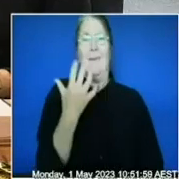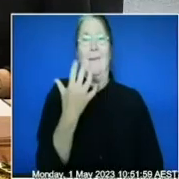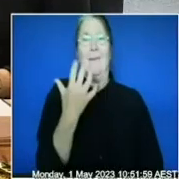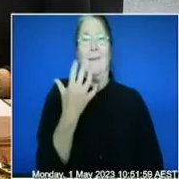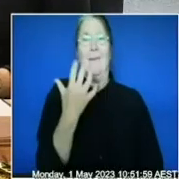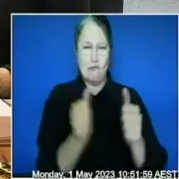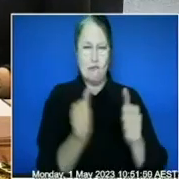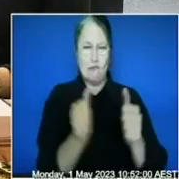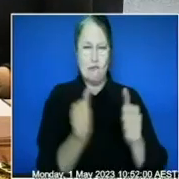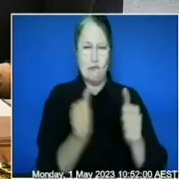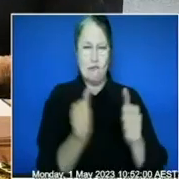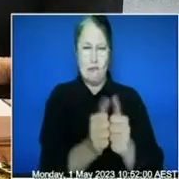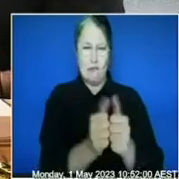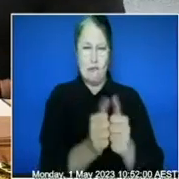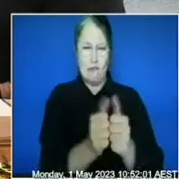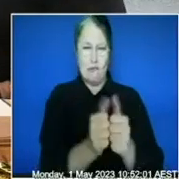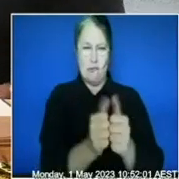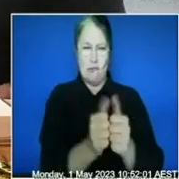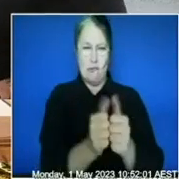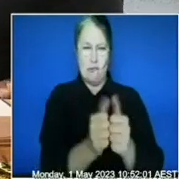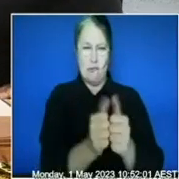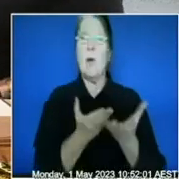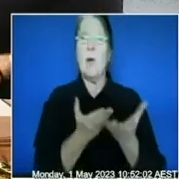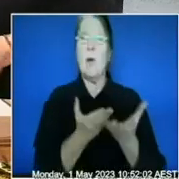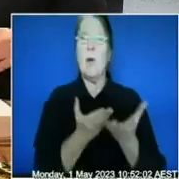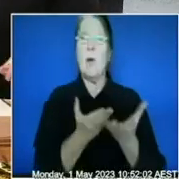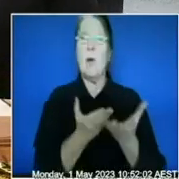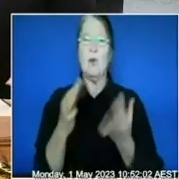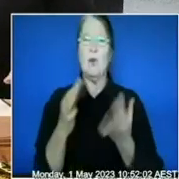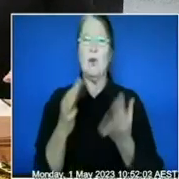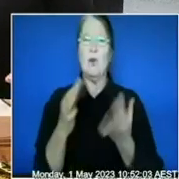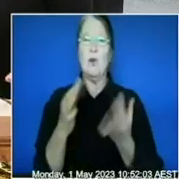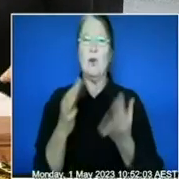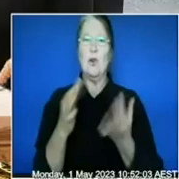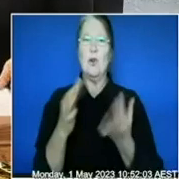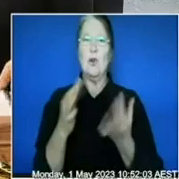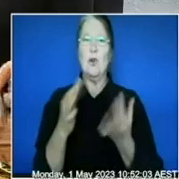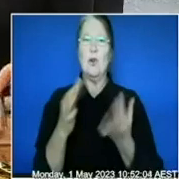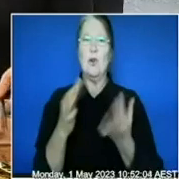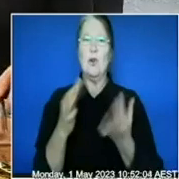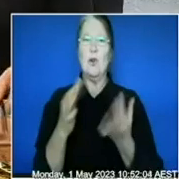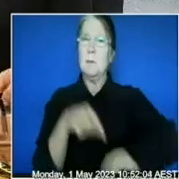If I can just take you now to where we were going to go before, which is,